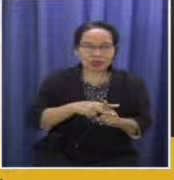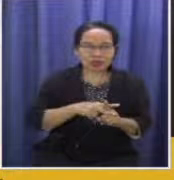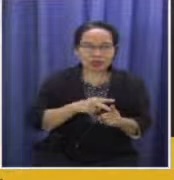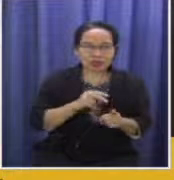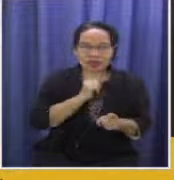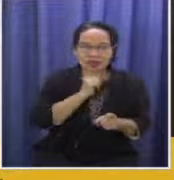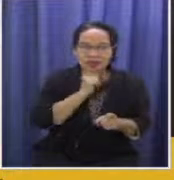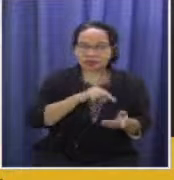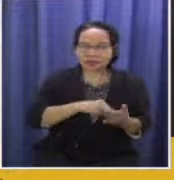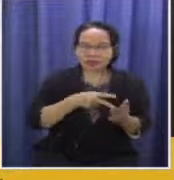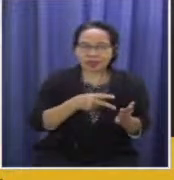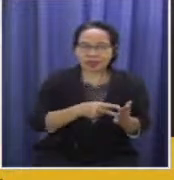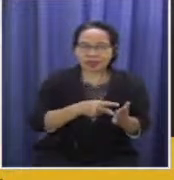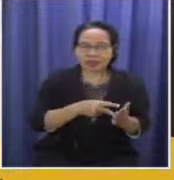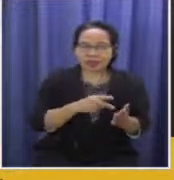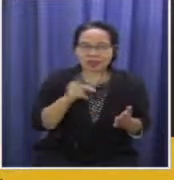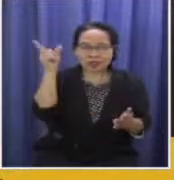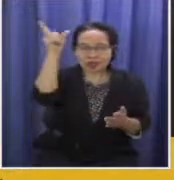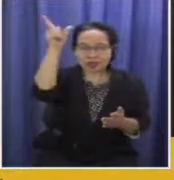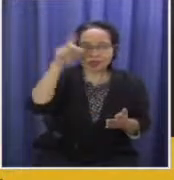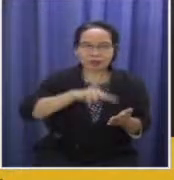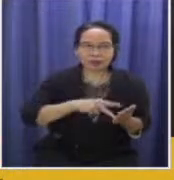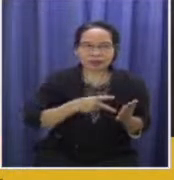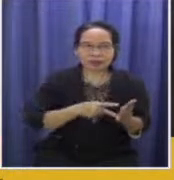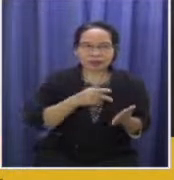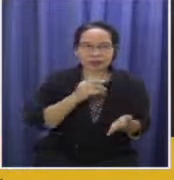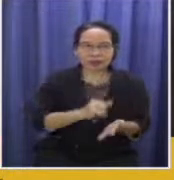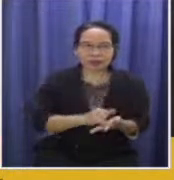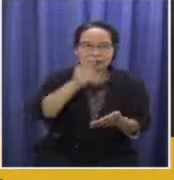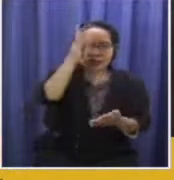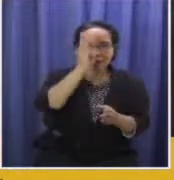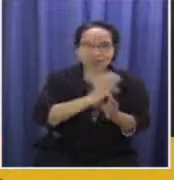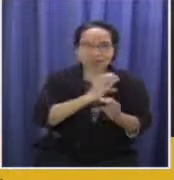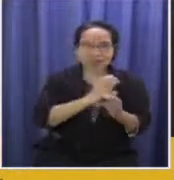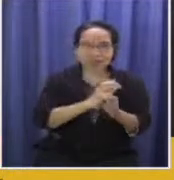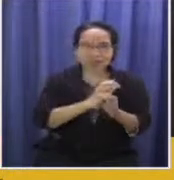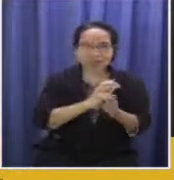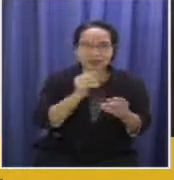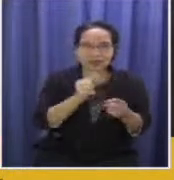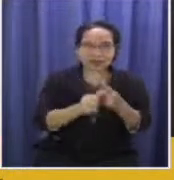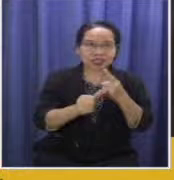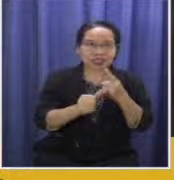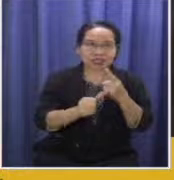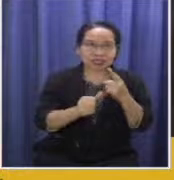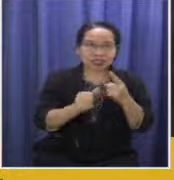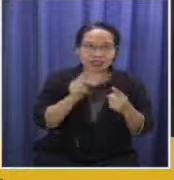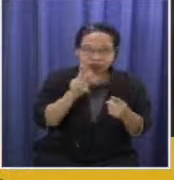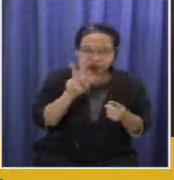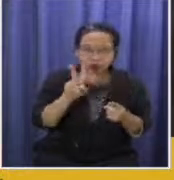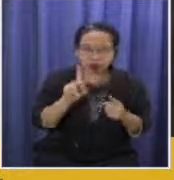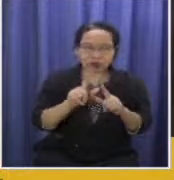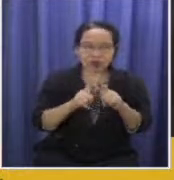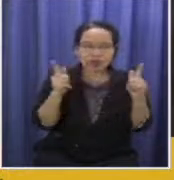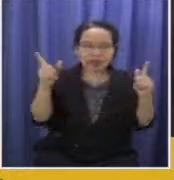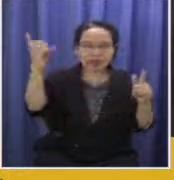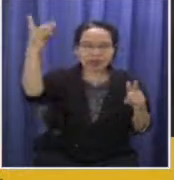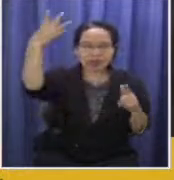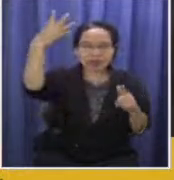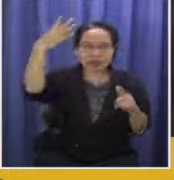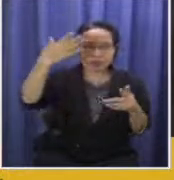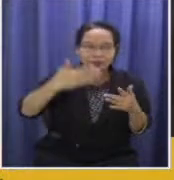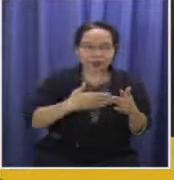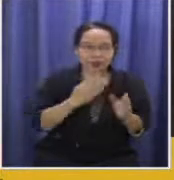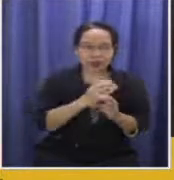will logically mean that God created first 2 great lights